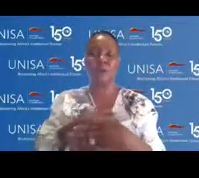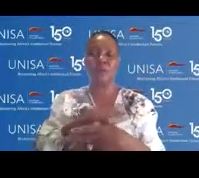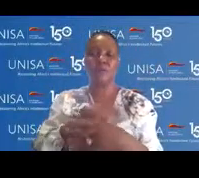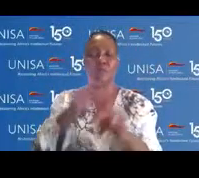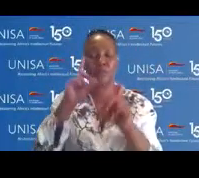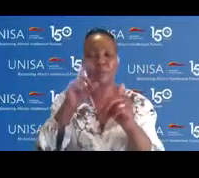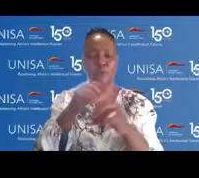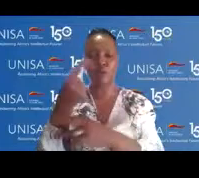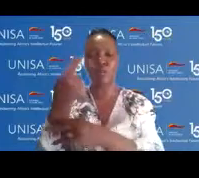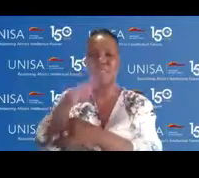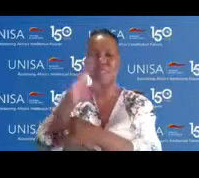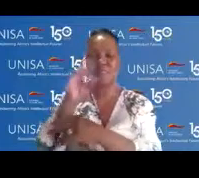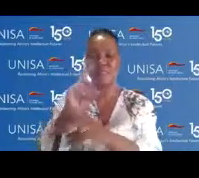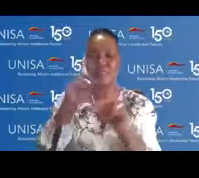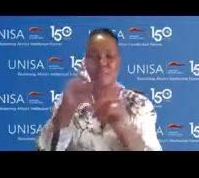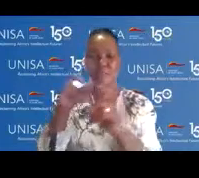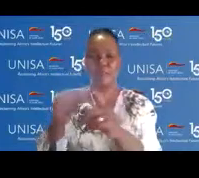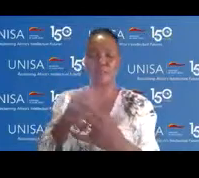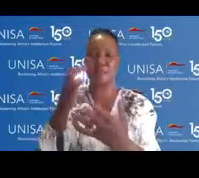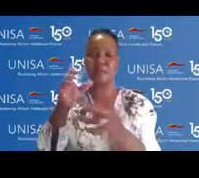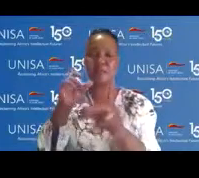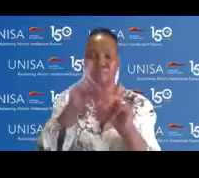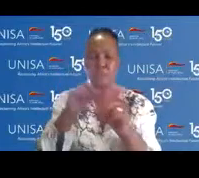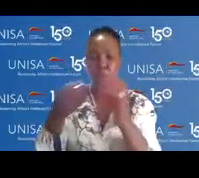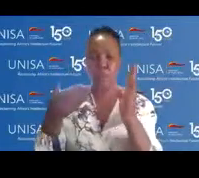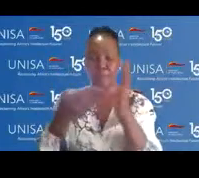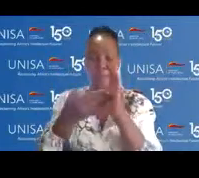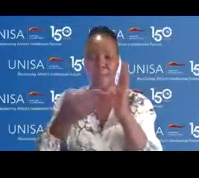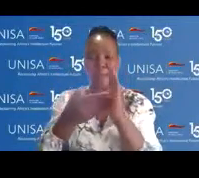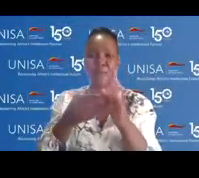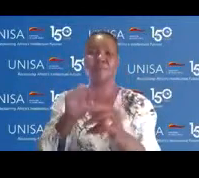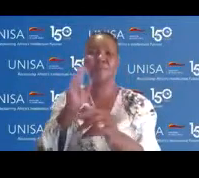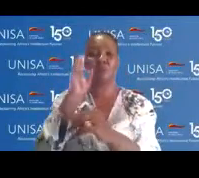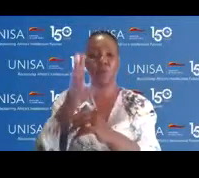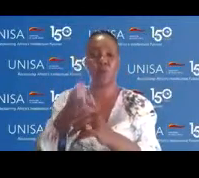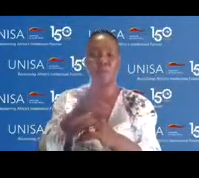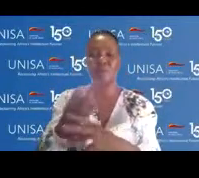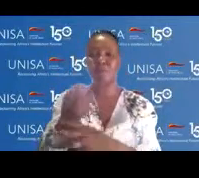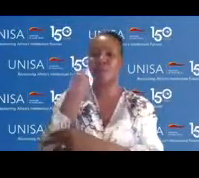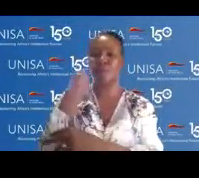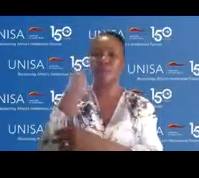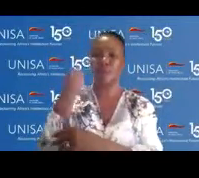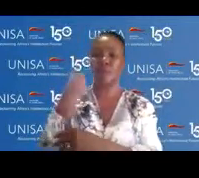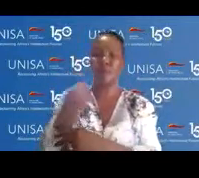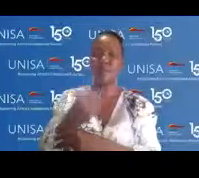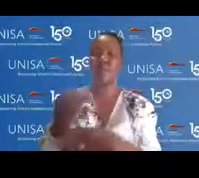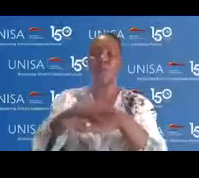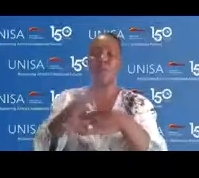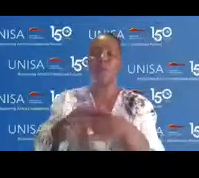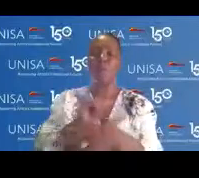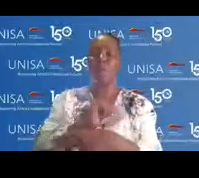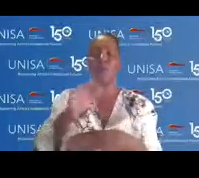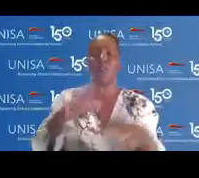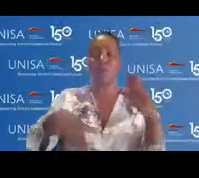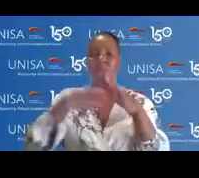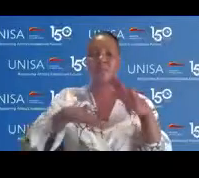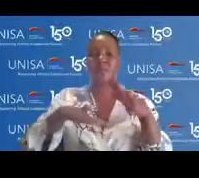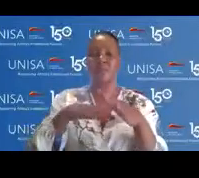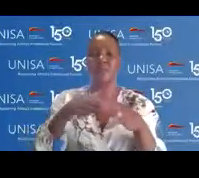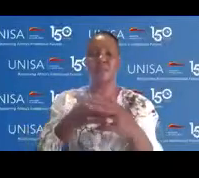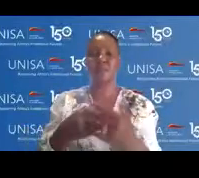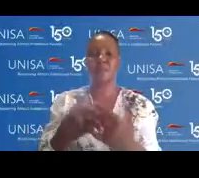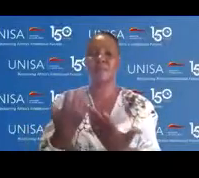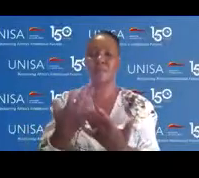you're taking those pictures, definitely they're going to eat a lot of space. You can also go check out your images. That's